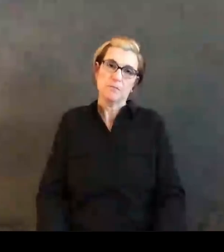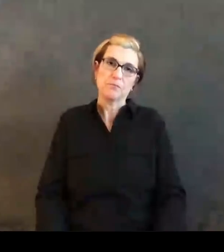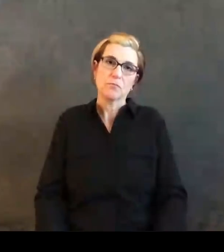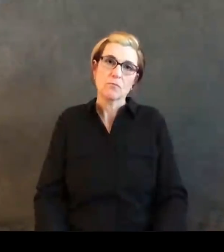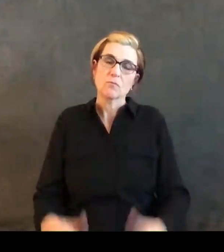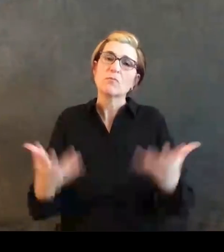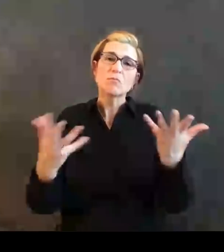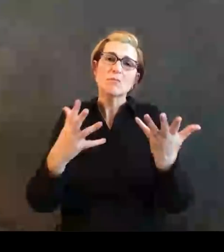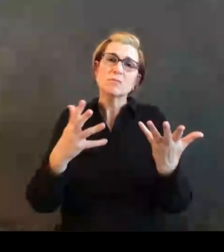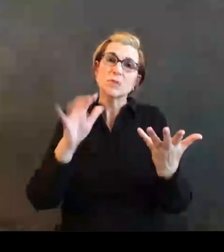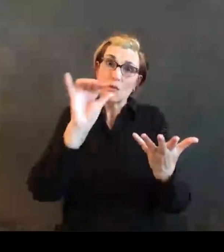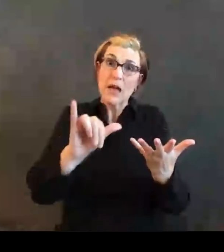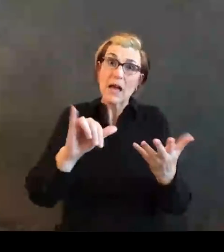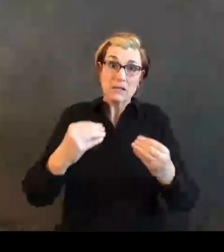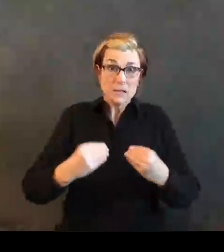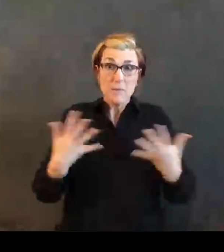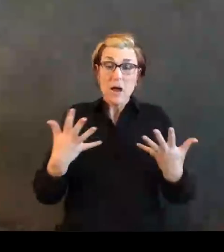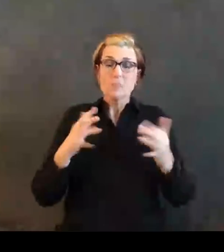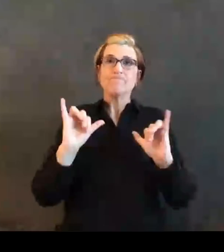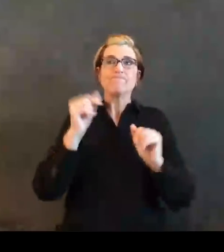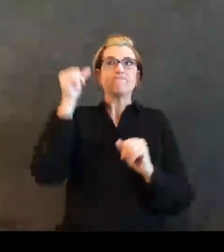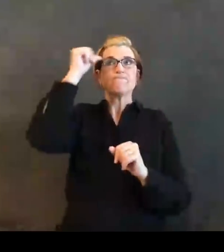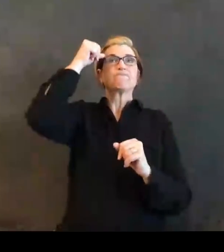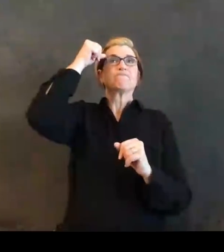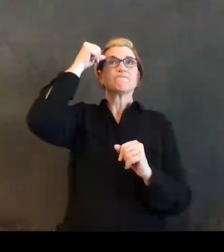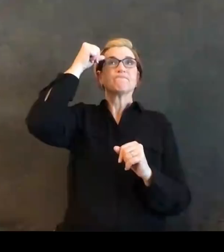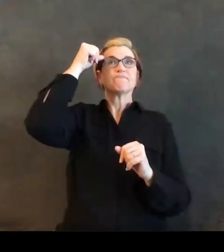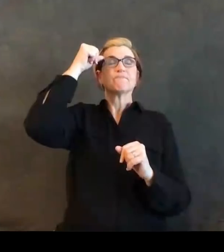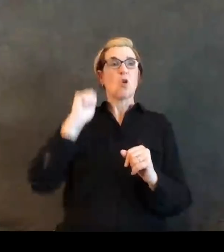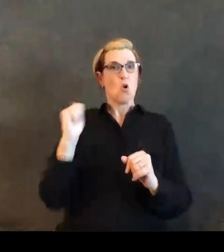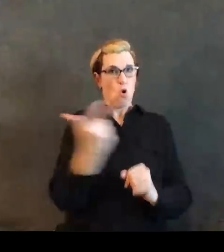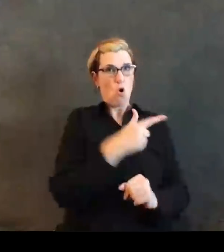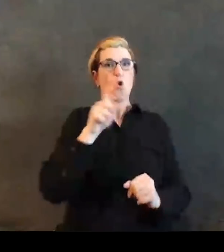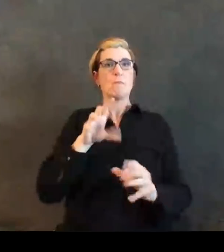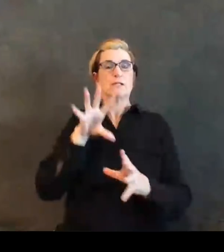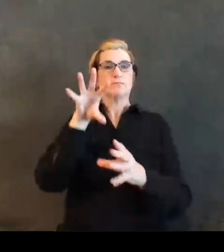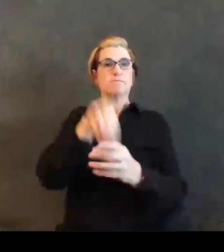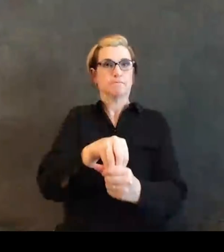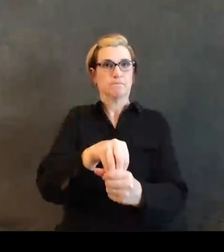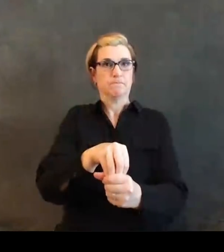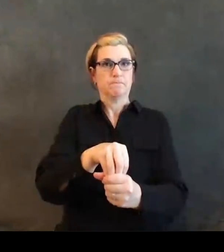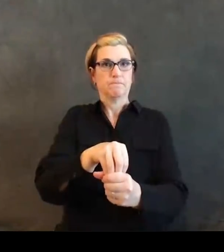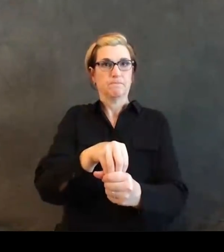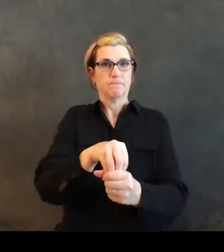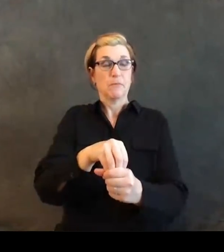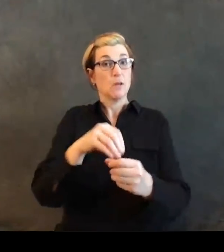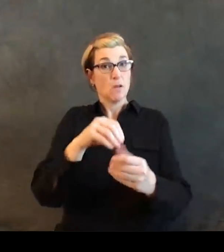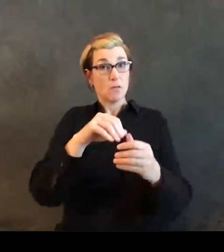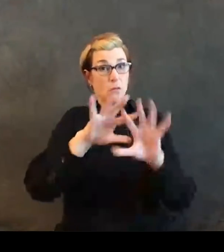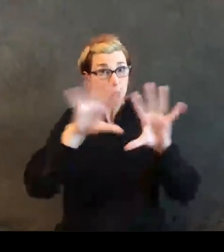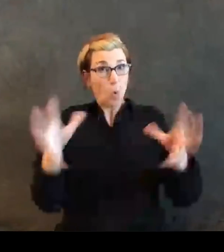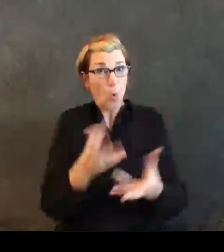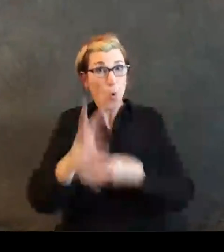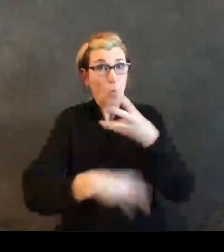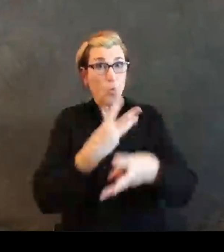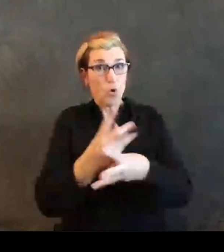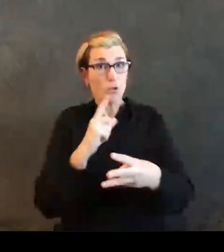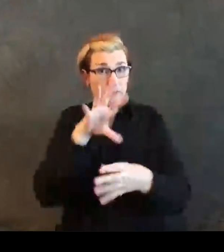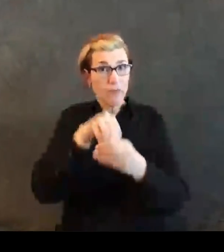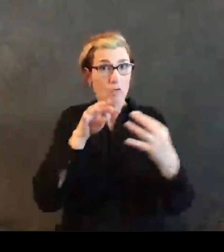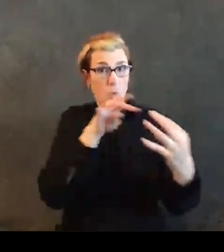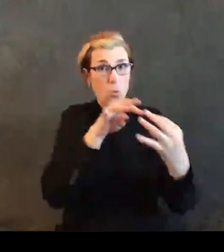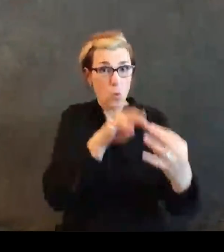in winning this great national battle, and it's really a worldwide battle. We're dealing with other nations all the time. The people here